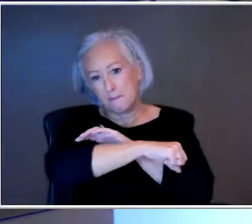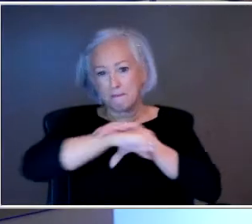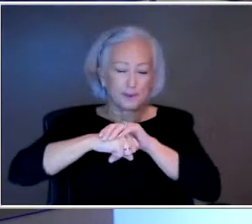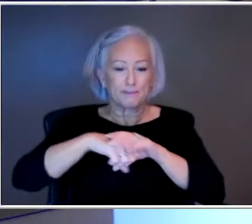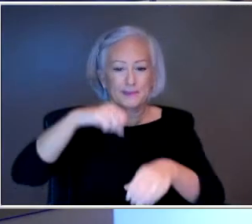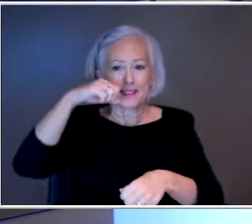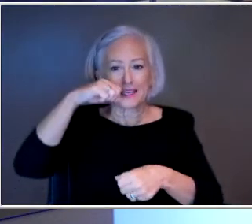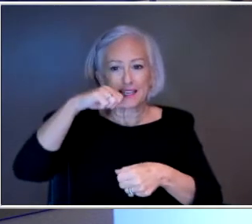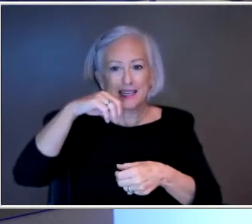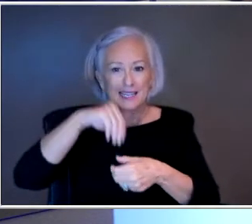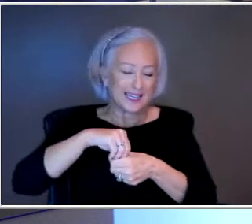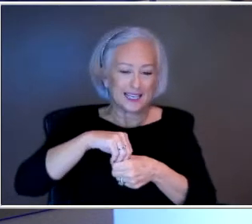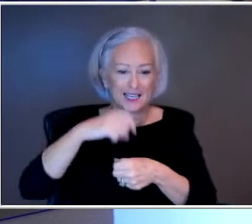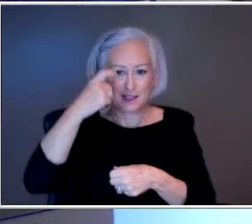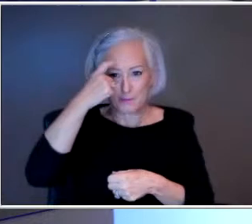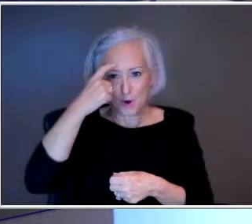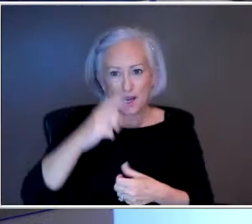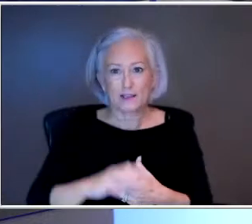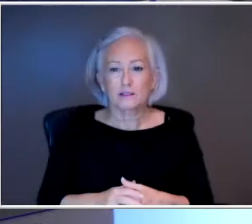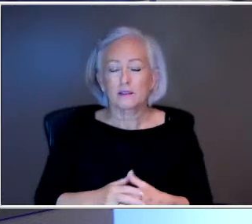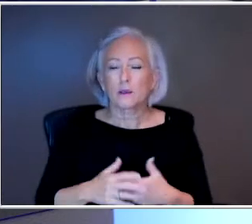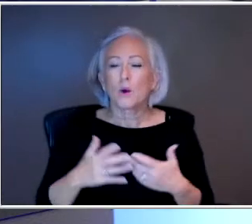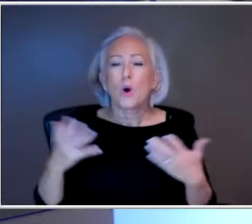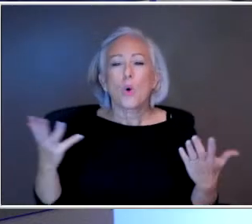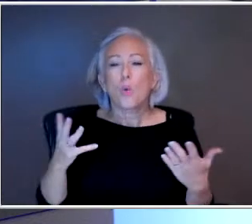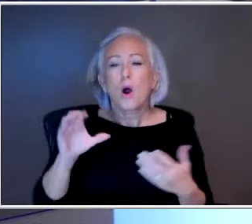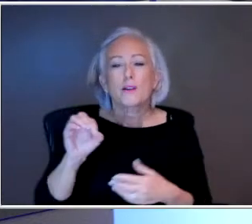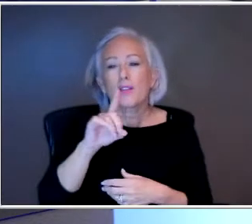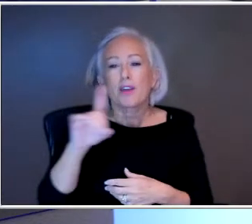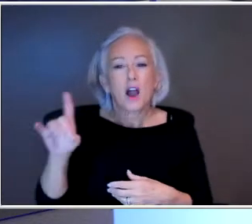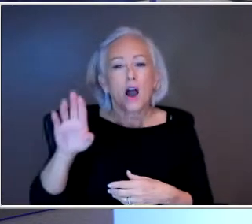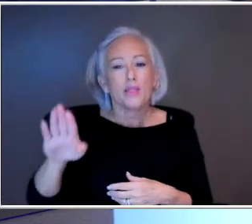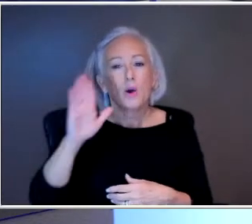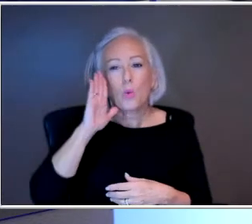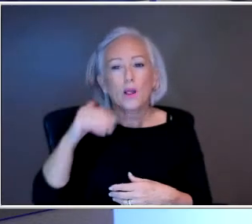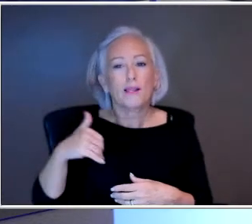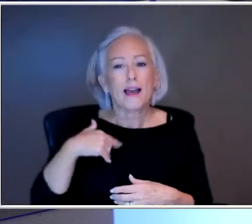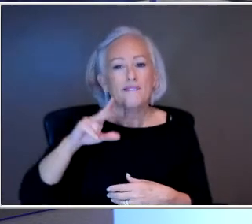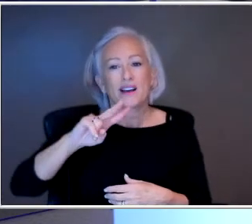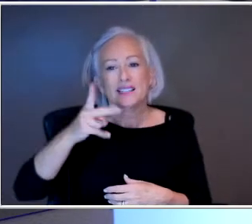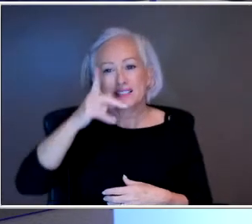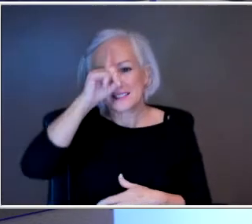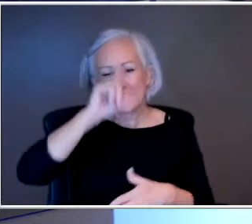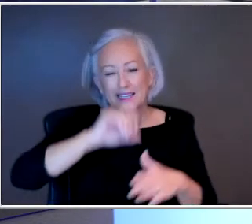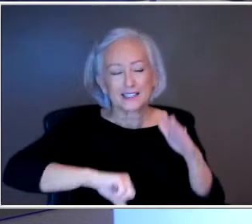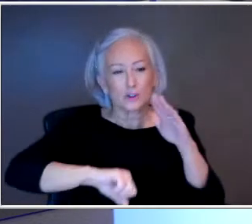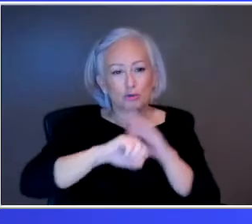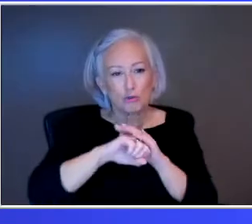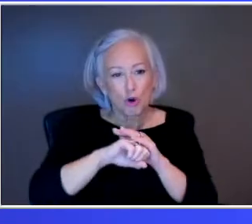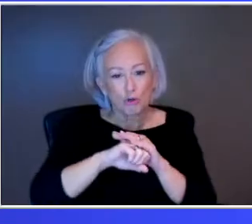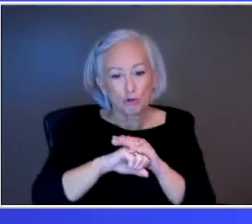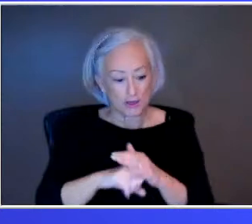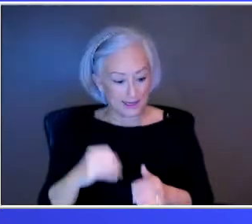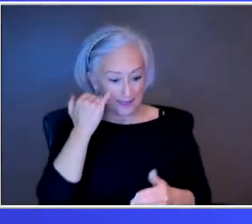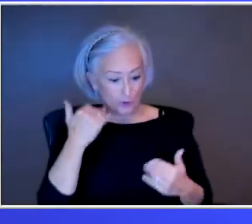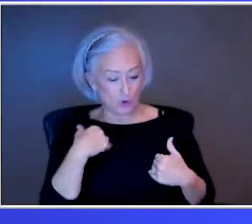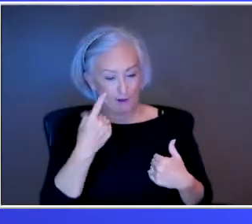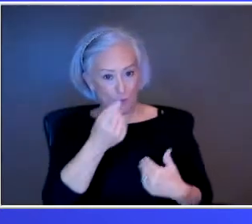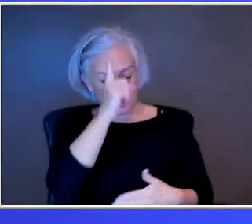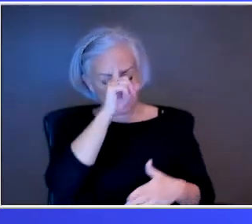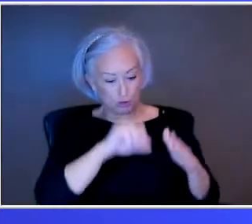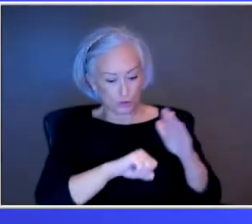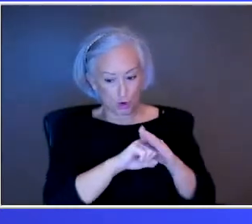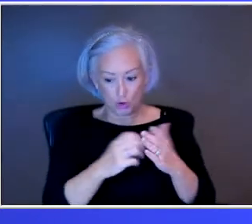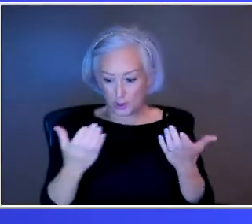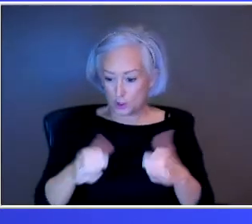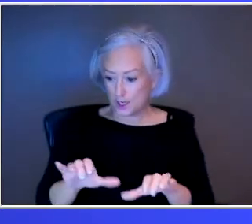the odds of Chris having a second stroke? Does one mean you're at higher odds for another? I think that for him it was a